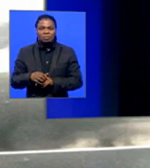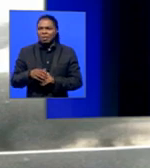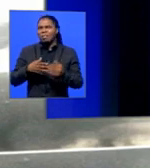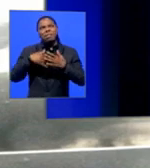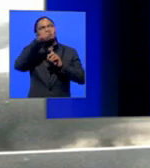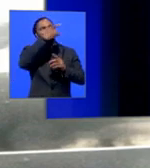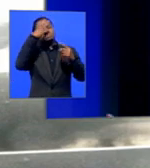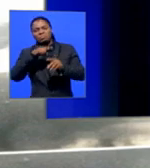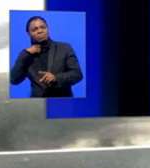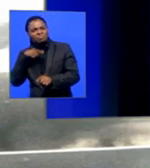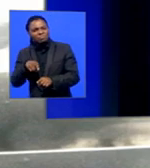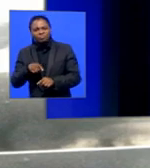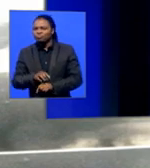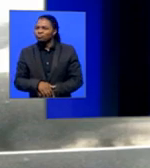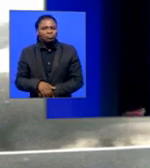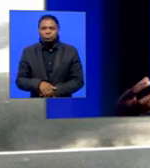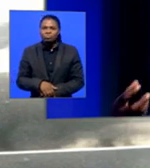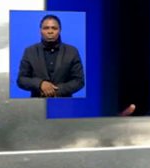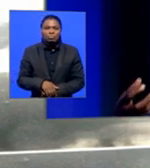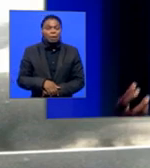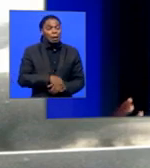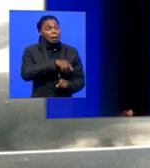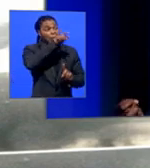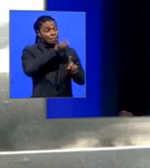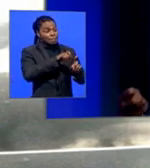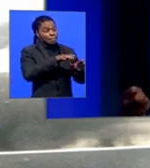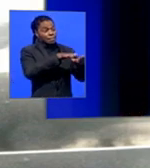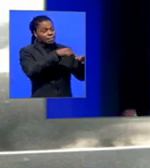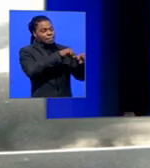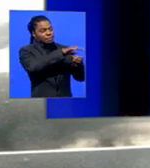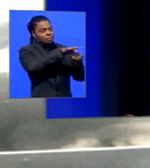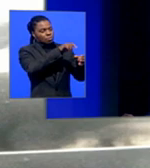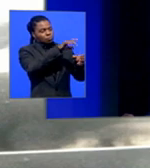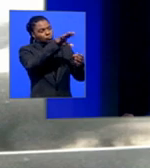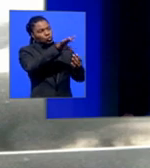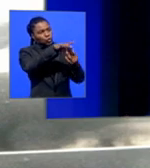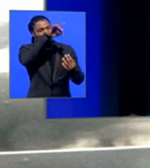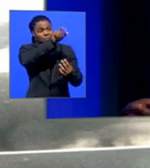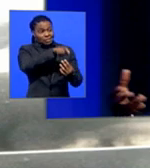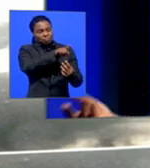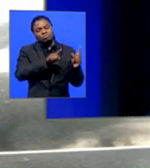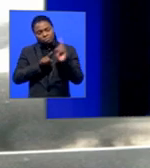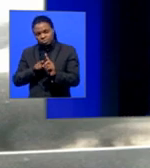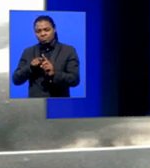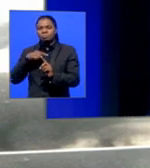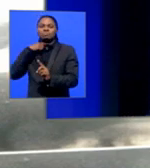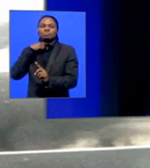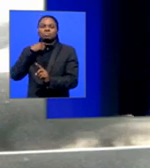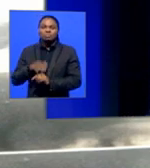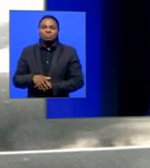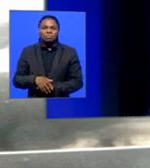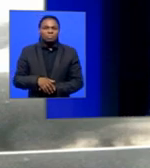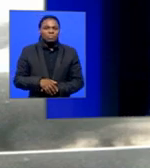slaughter the cow. And not anybody. It will be somebody chosen from the Madiba clan. Yeah. You know, usually there is somebody